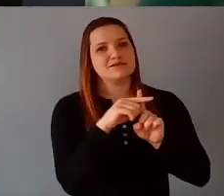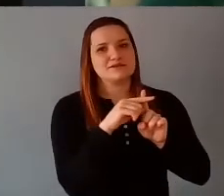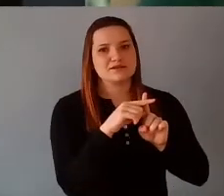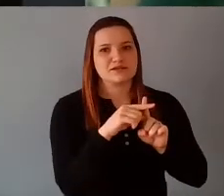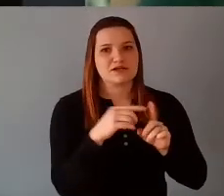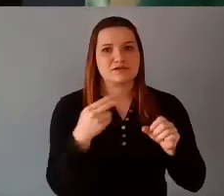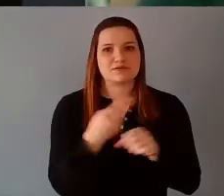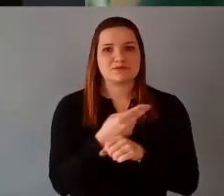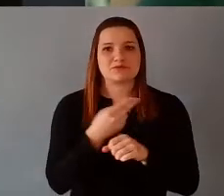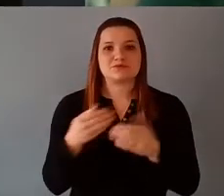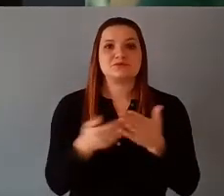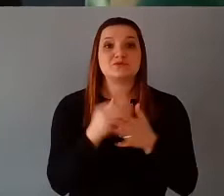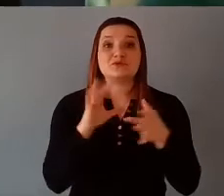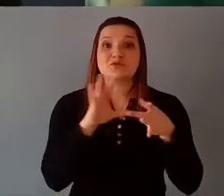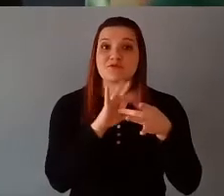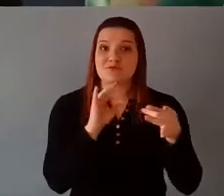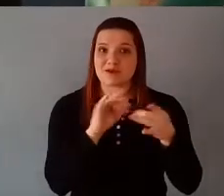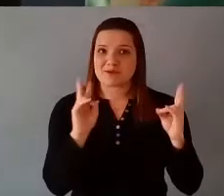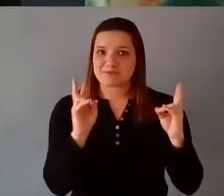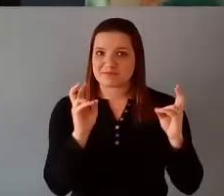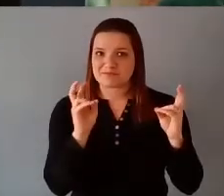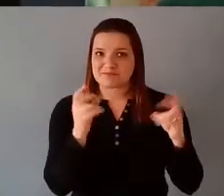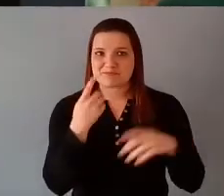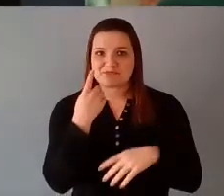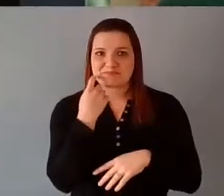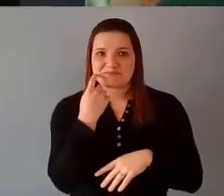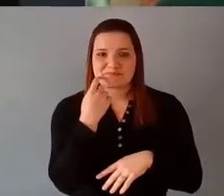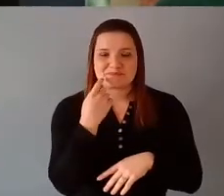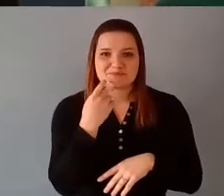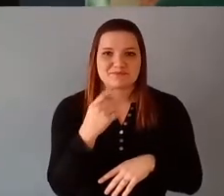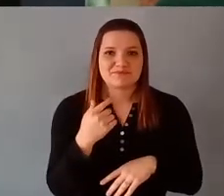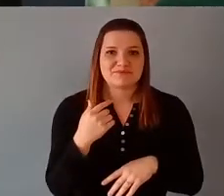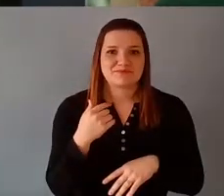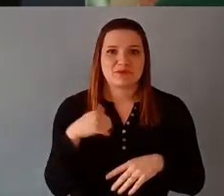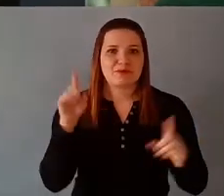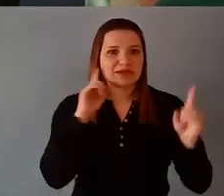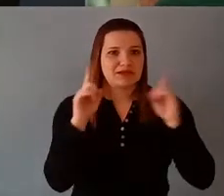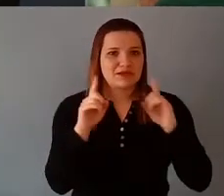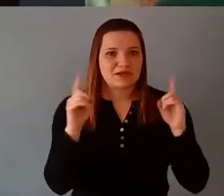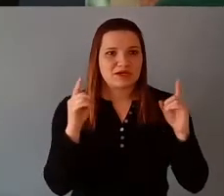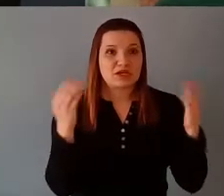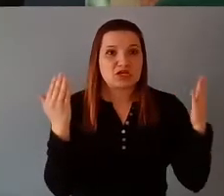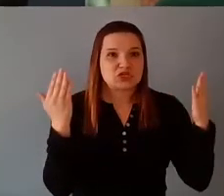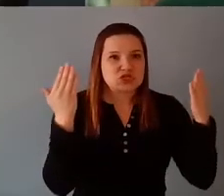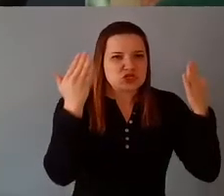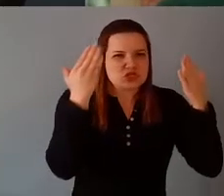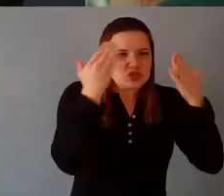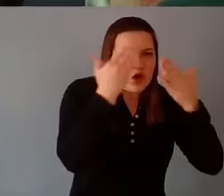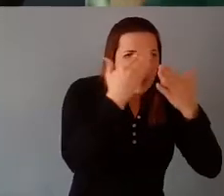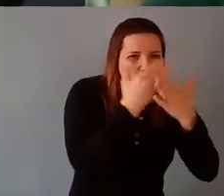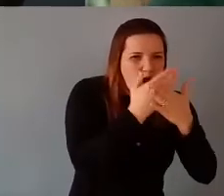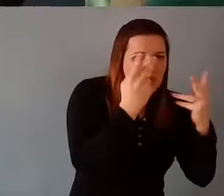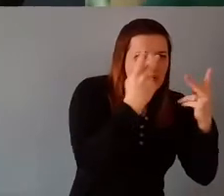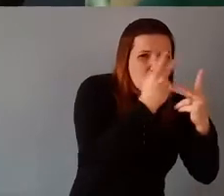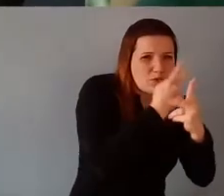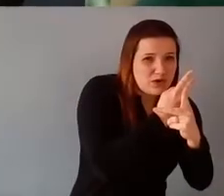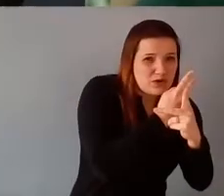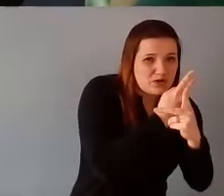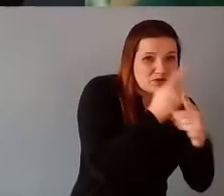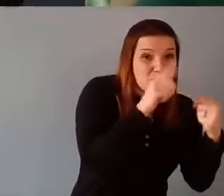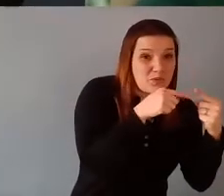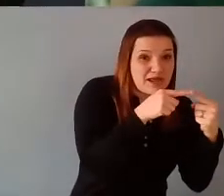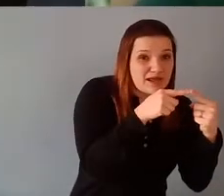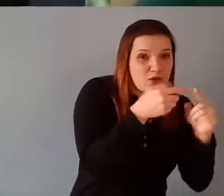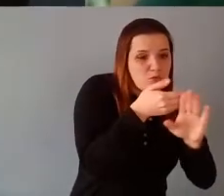phrase recently that we always hear, that it's darkest just before the dawn. And I thought that was kind of